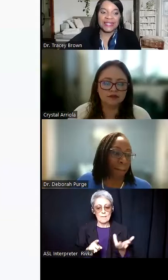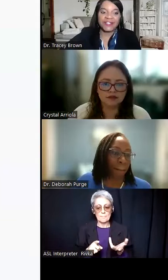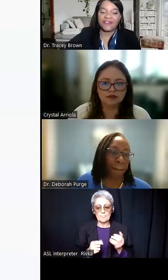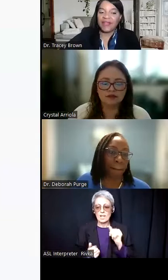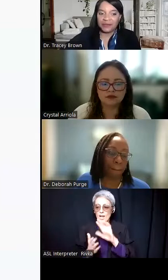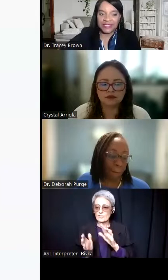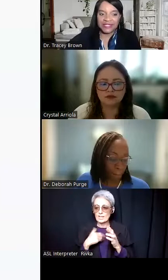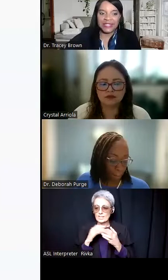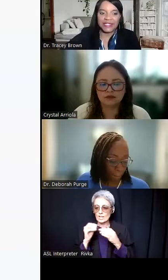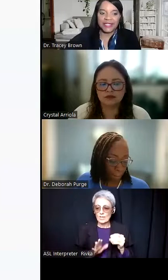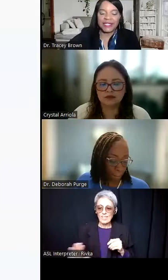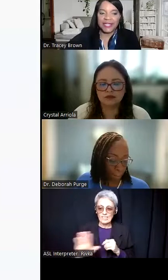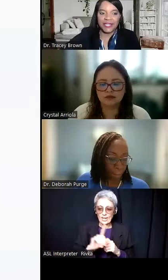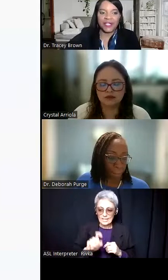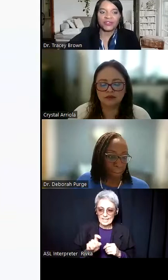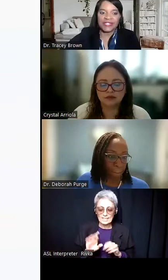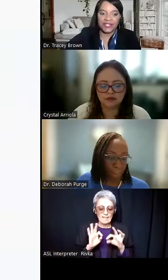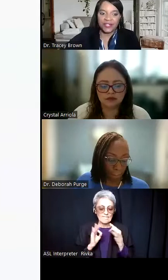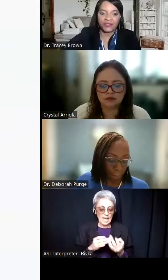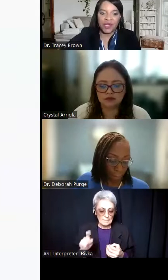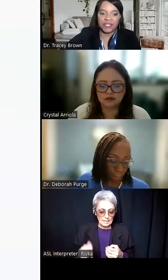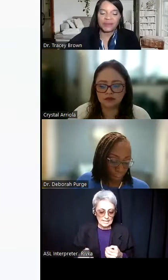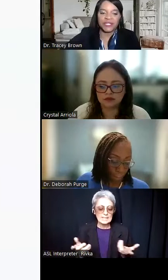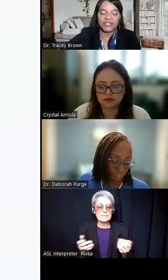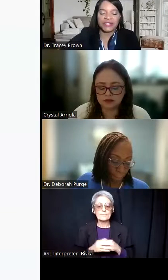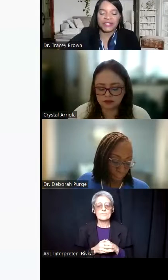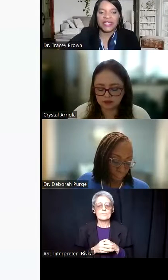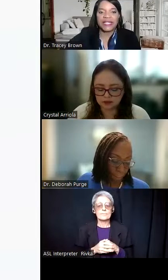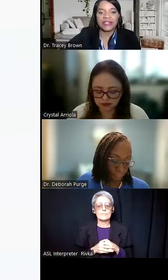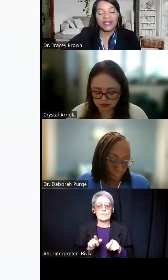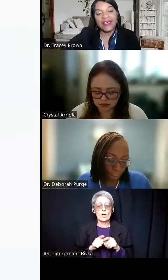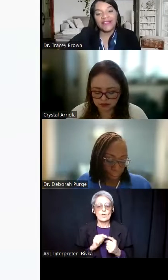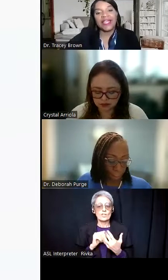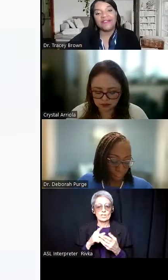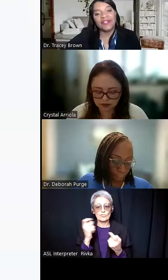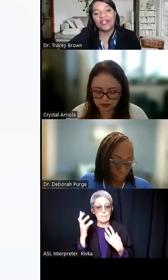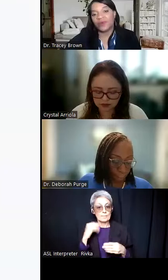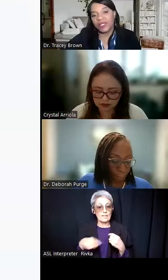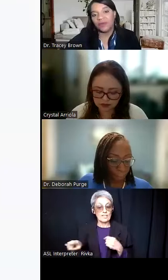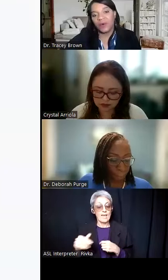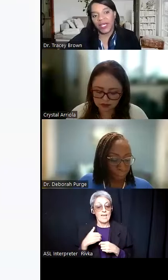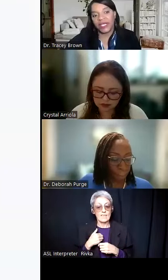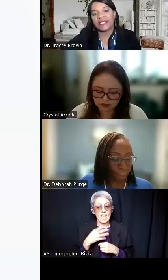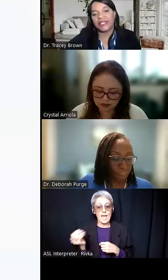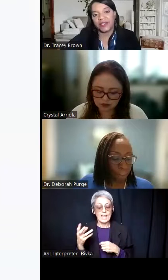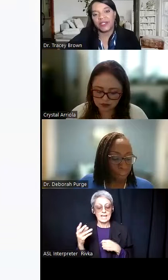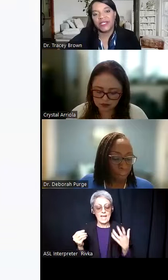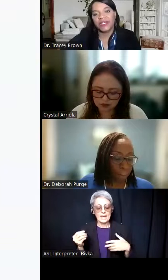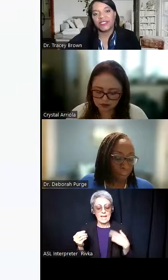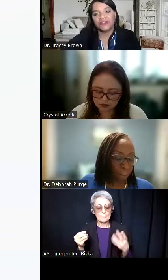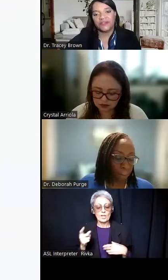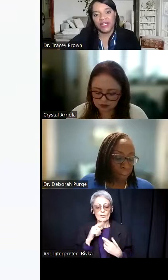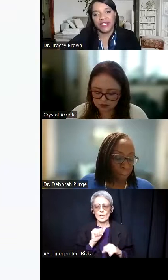students' needs, our families' needs, and again, addressing the trauma experiences that they're having and really working